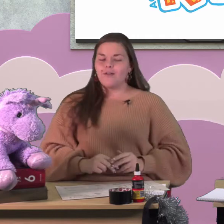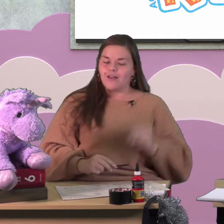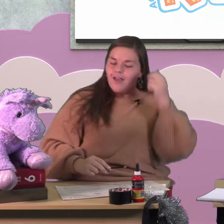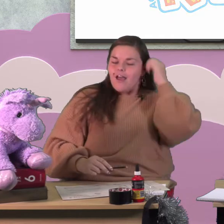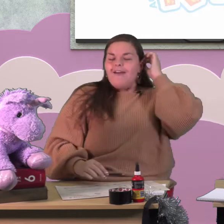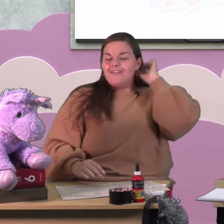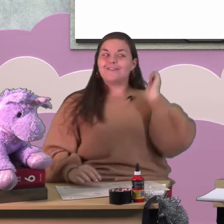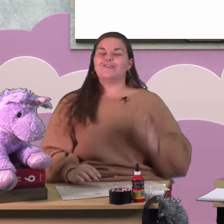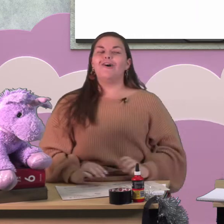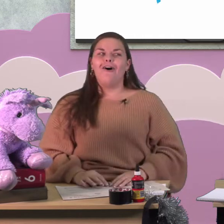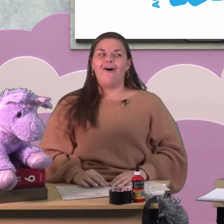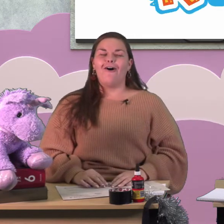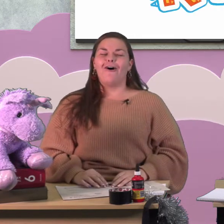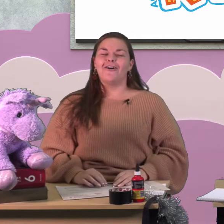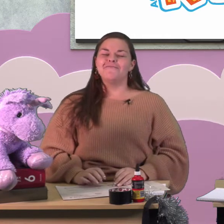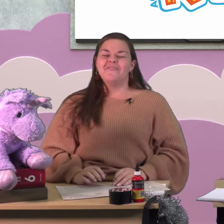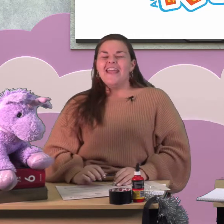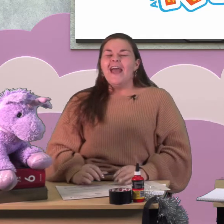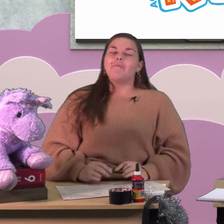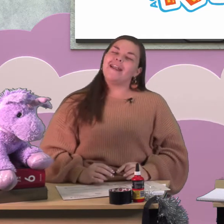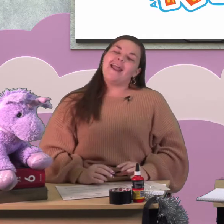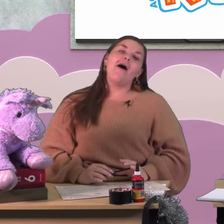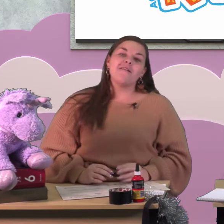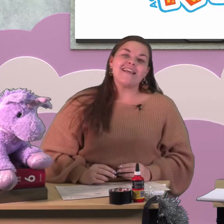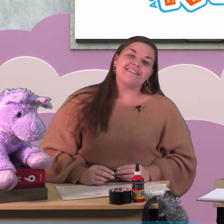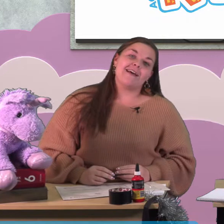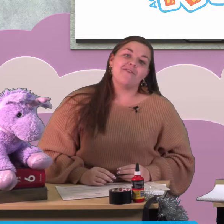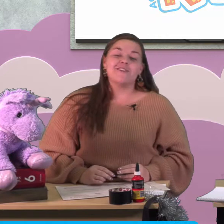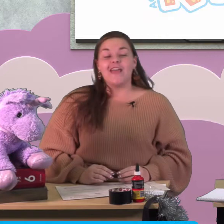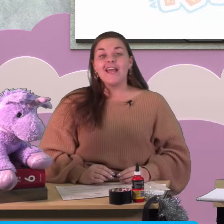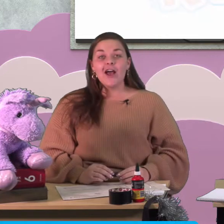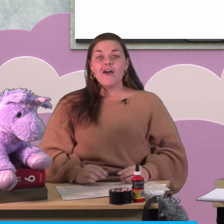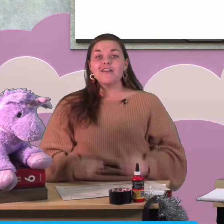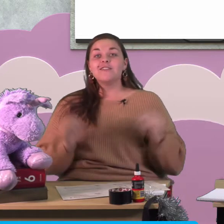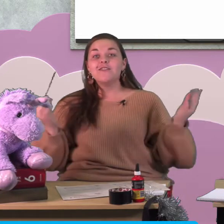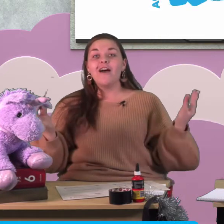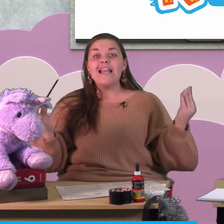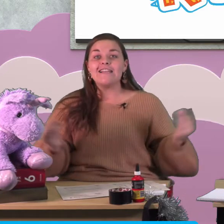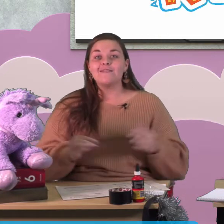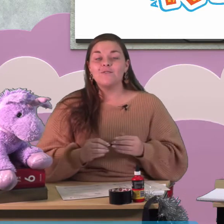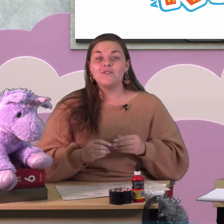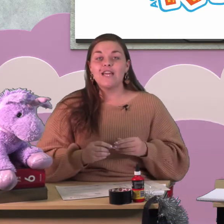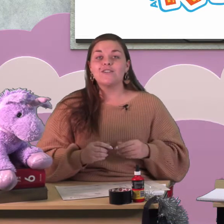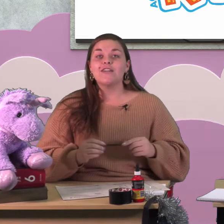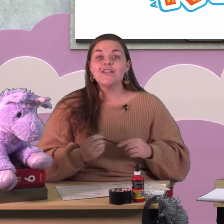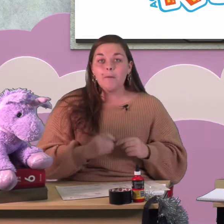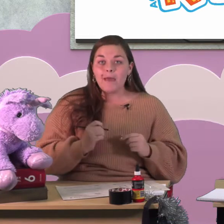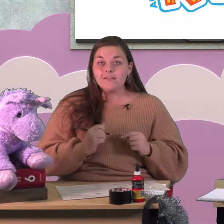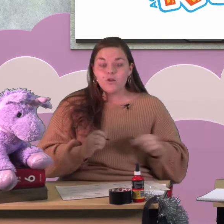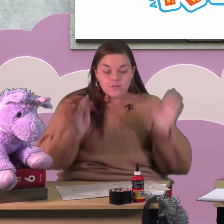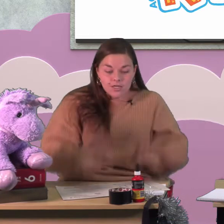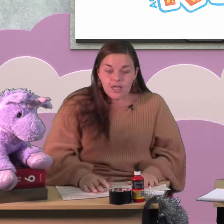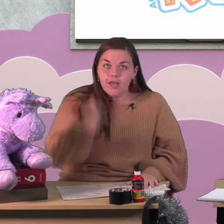were excellent. Stop! But now we think it's time for us to head over to our lesson for today. So get